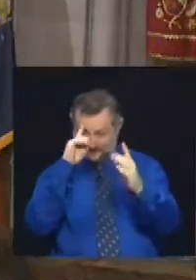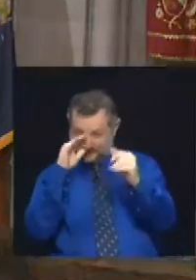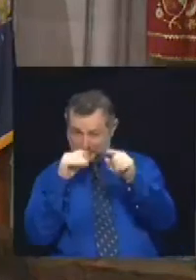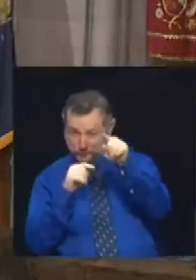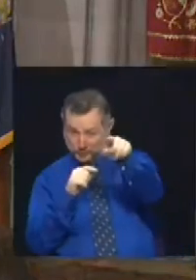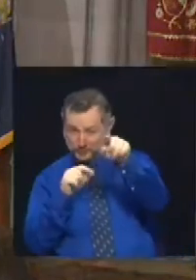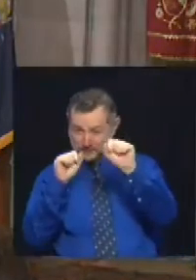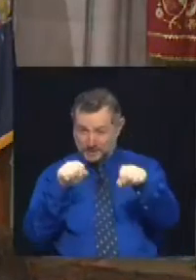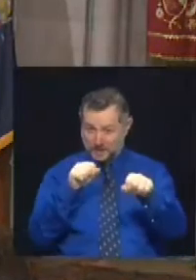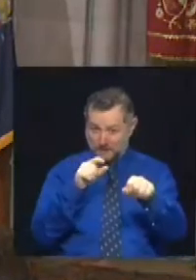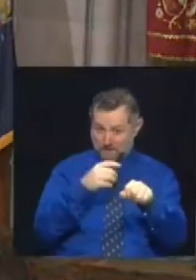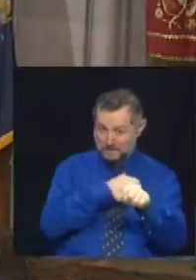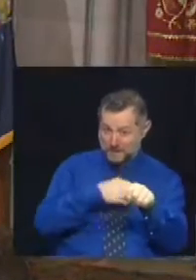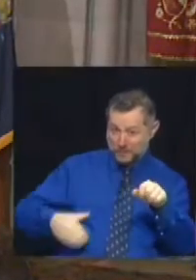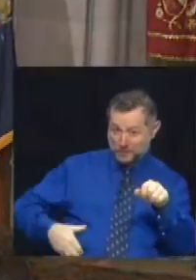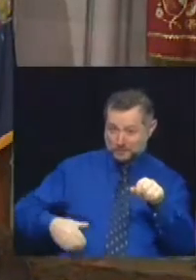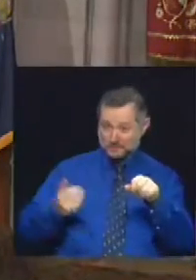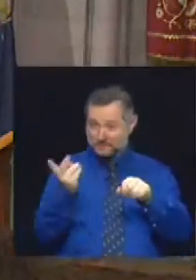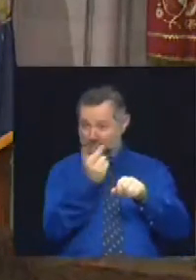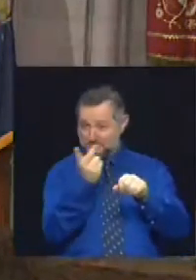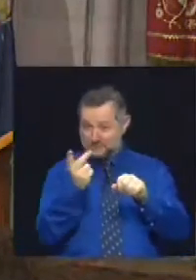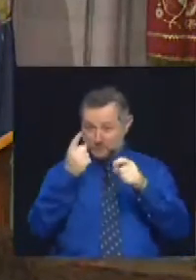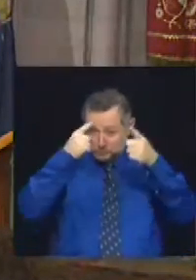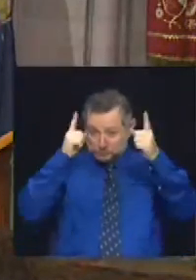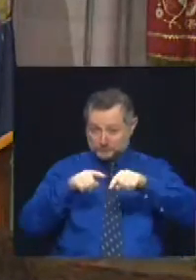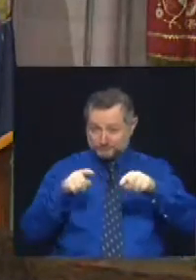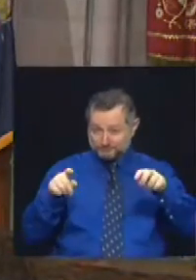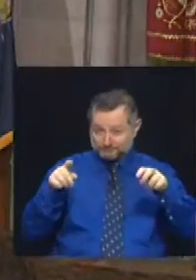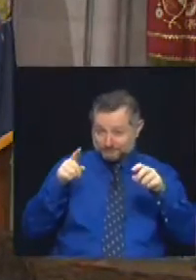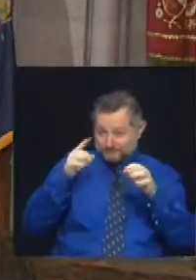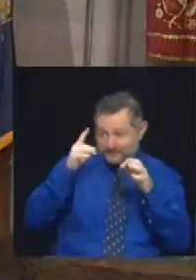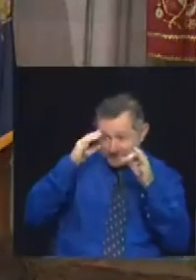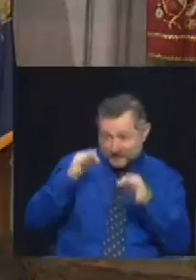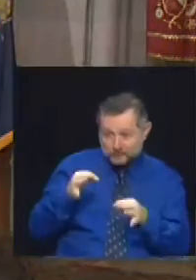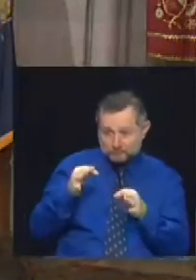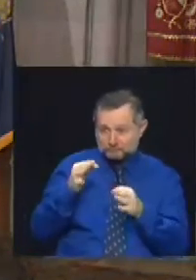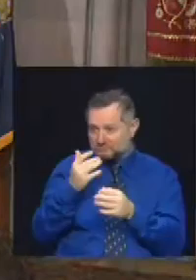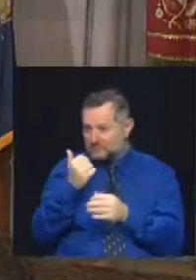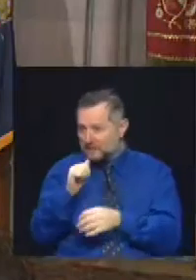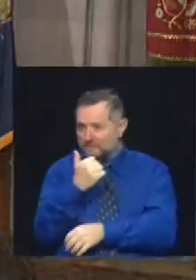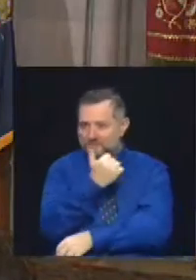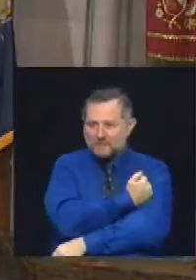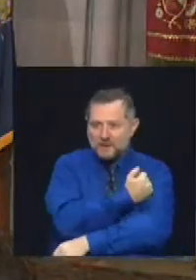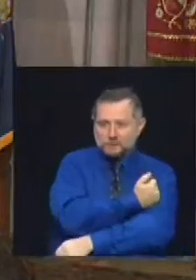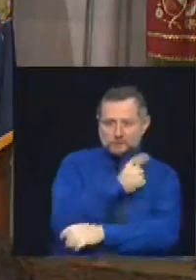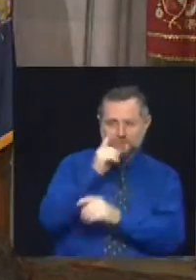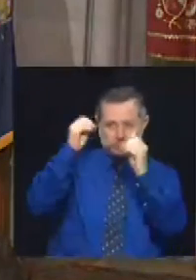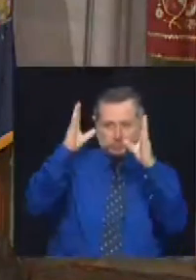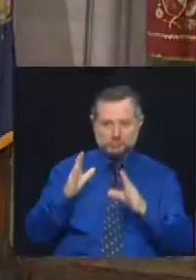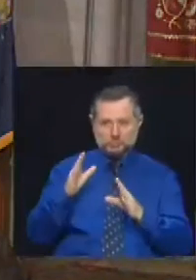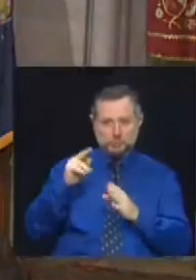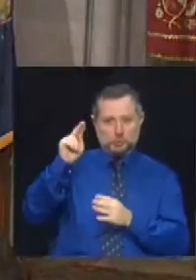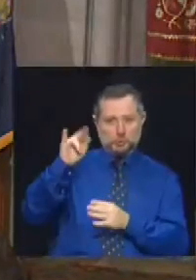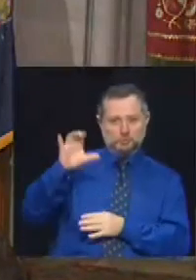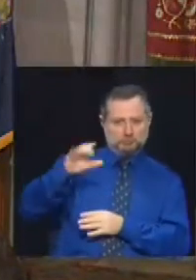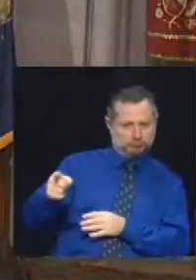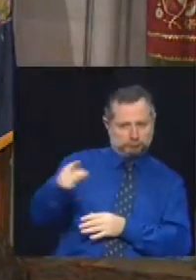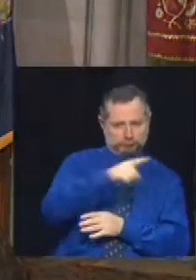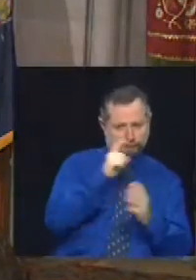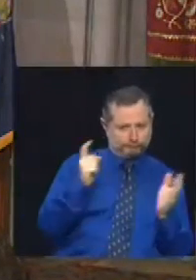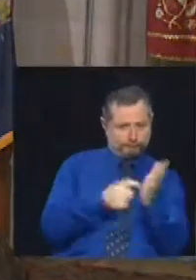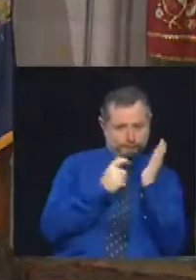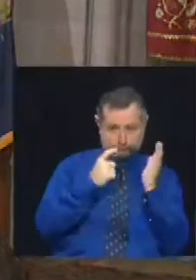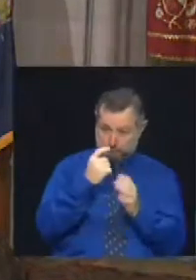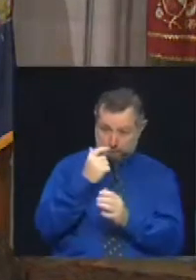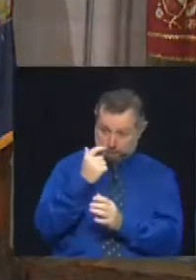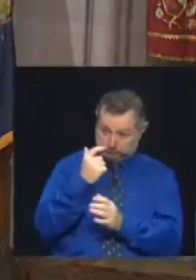Blasio? And do you agree with his decision to mandate vaccines for teachers in New York City? Will you do that for teachers all across the